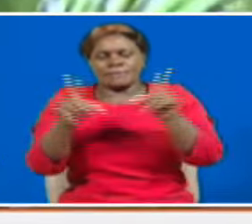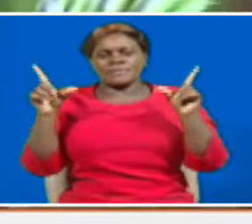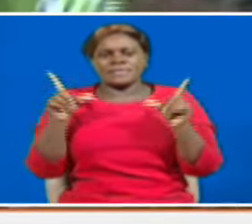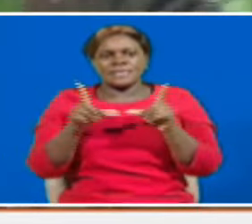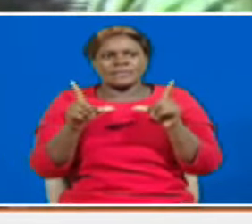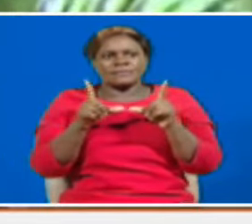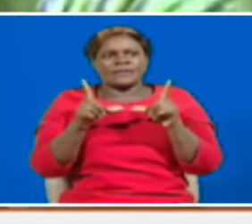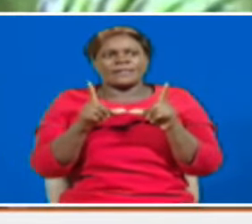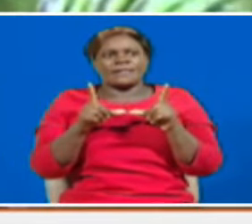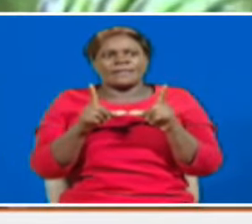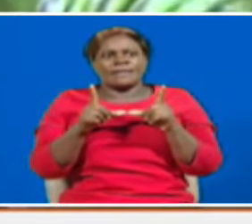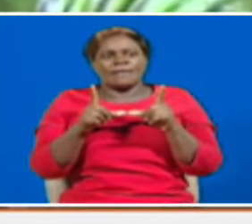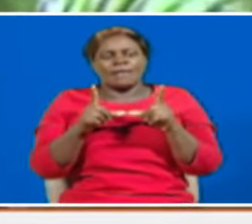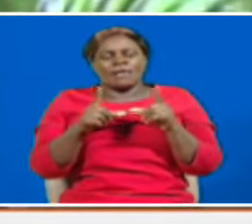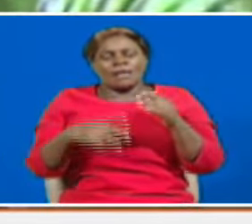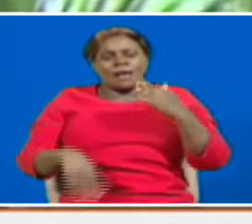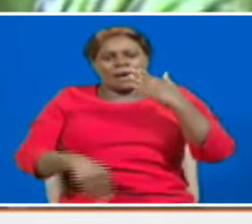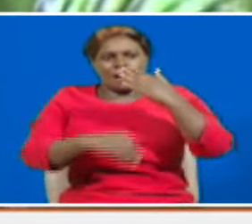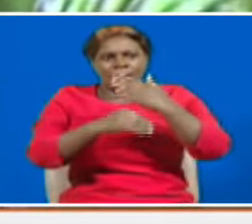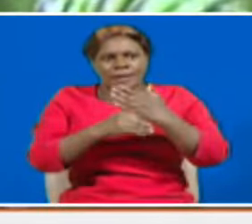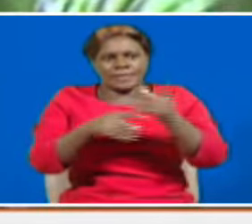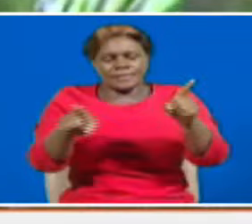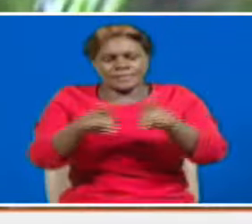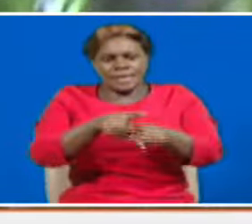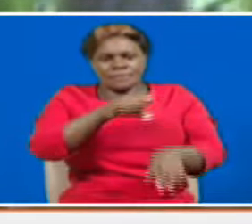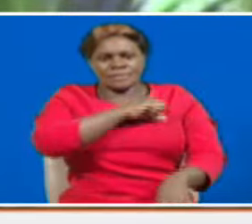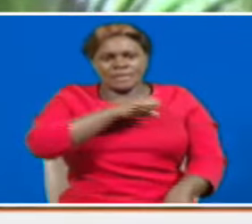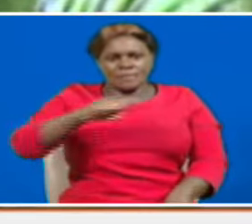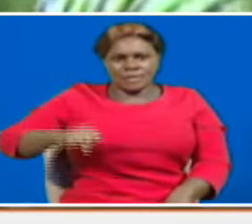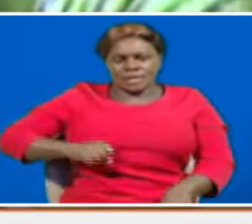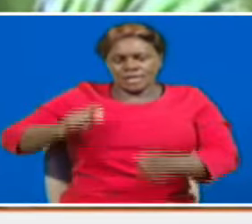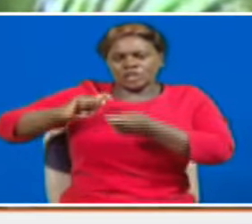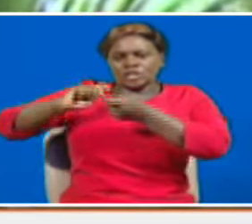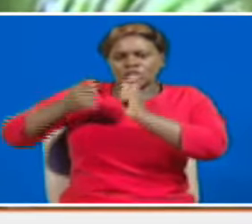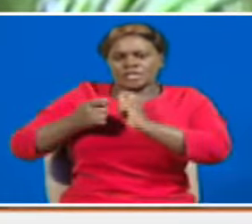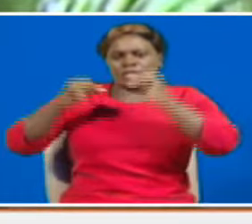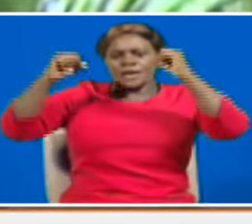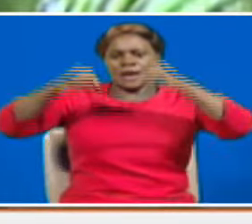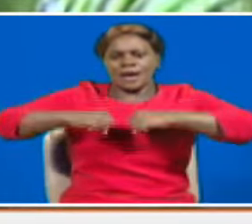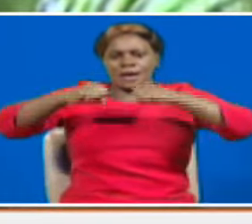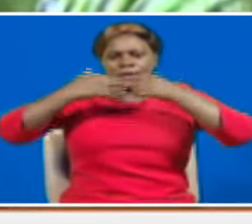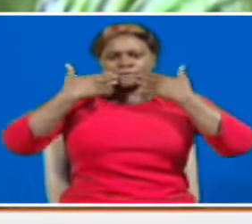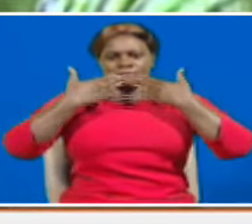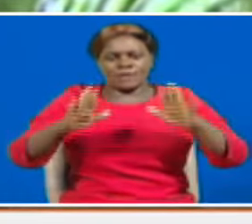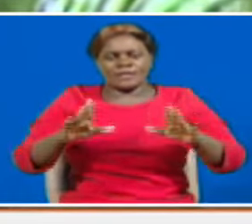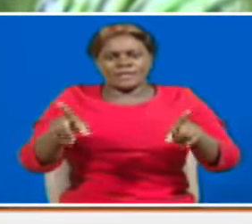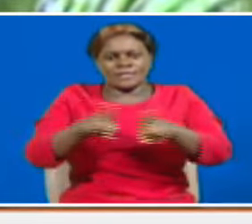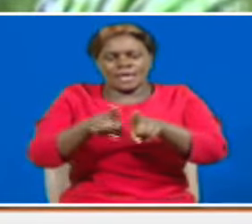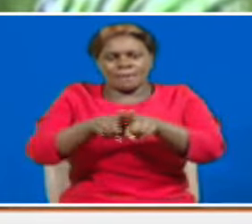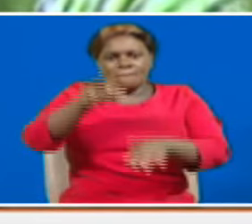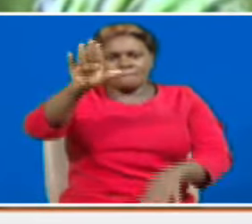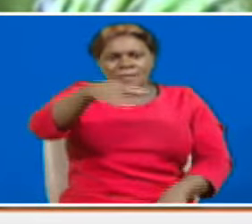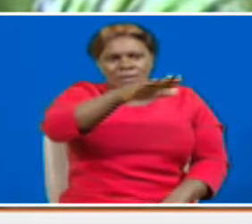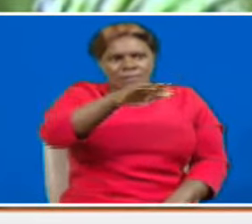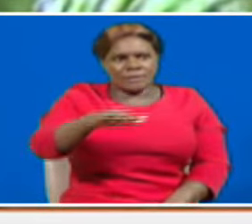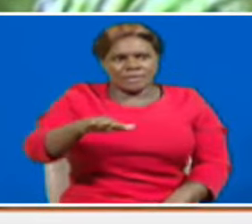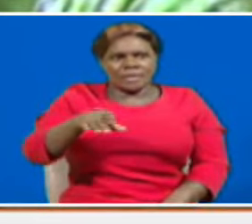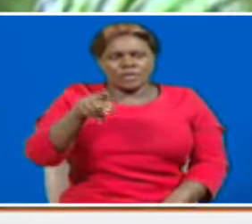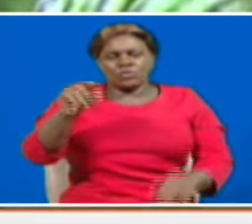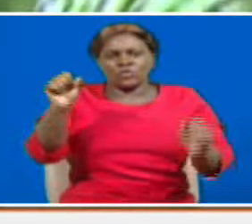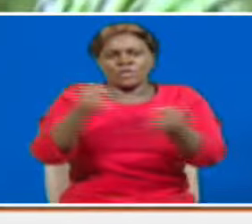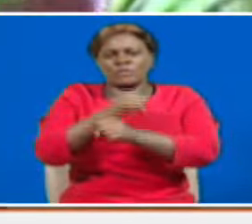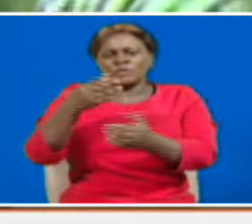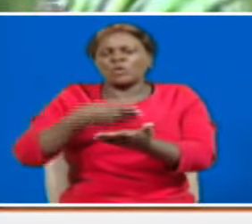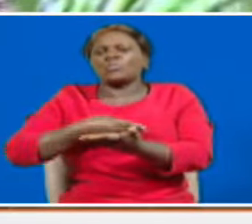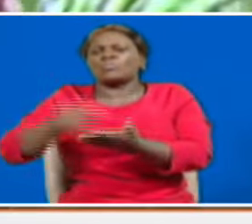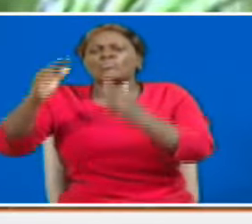certificate. Na juu ya hayo, pia Senate waka make amendment ambao tulikubaliana nayo kama National Assembly, ya kwamba hautaweza kuuza